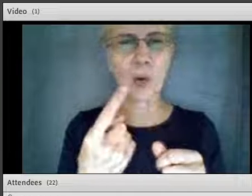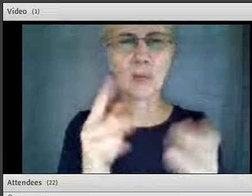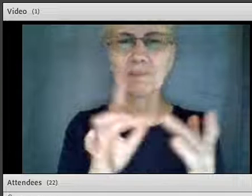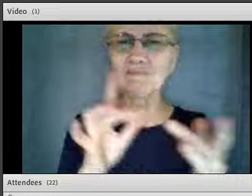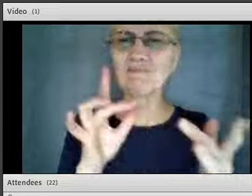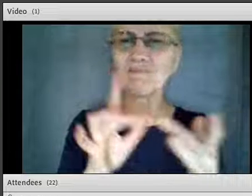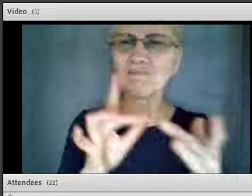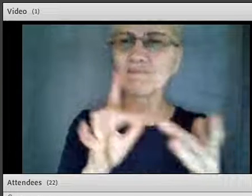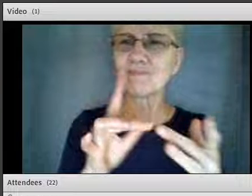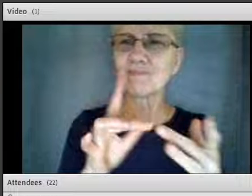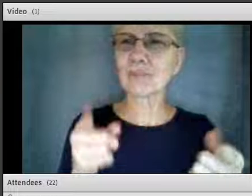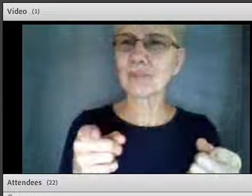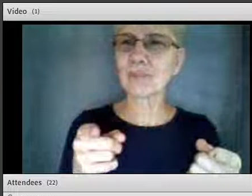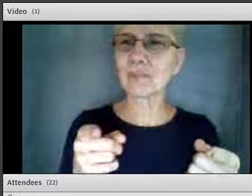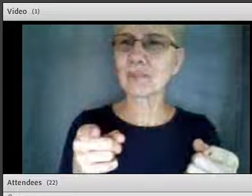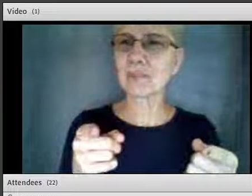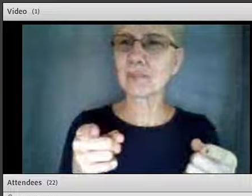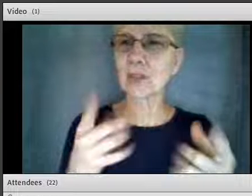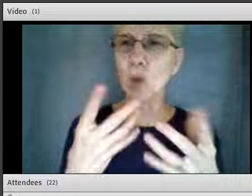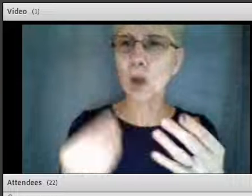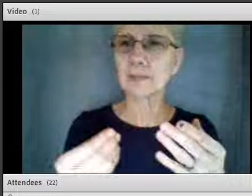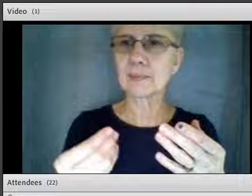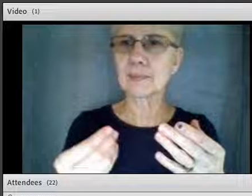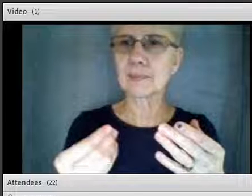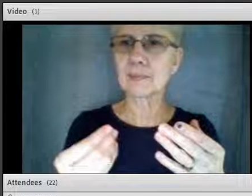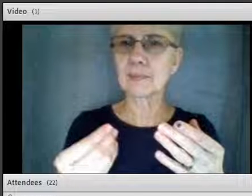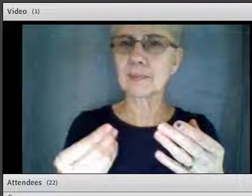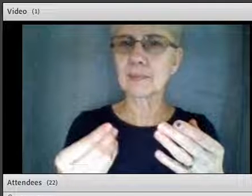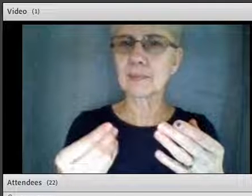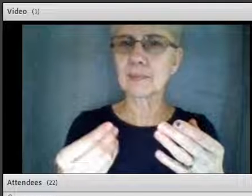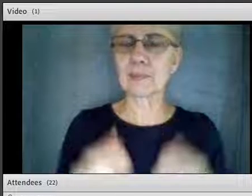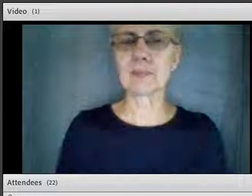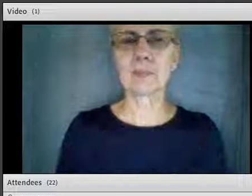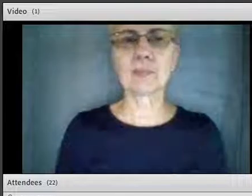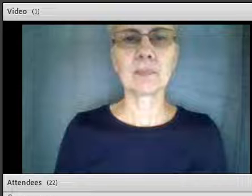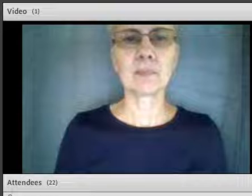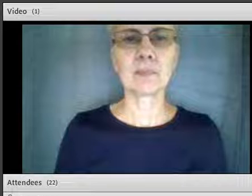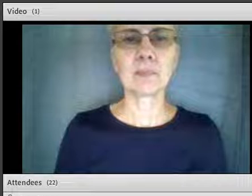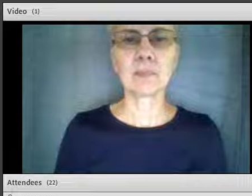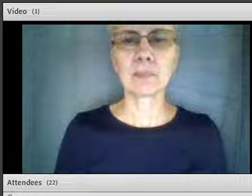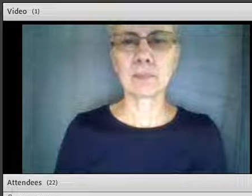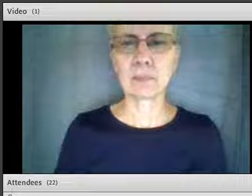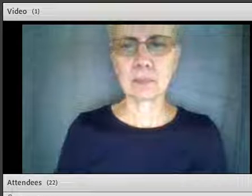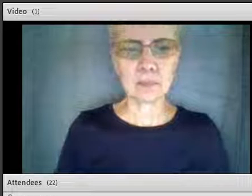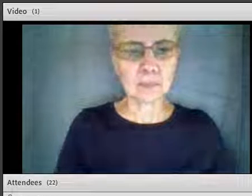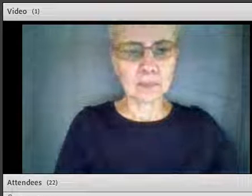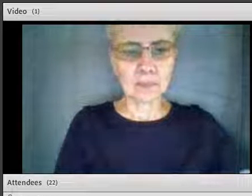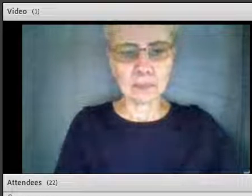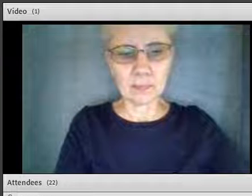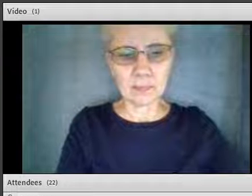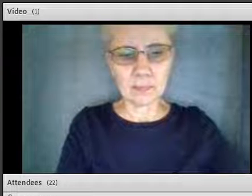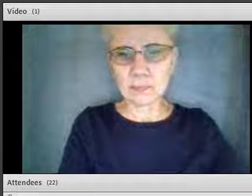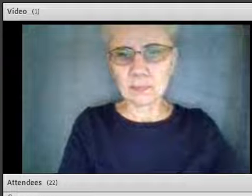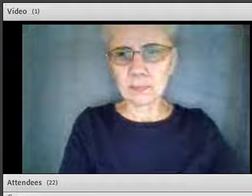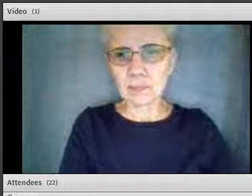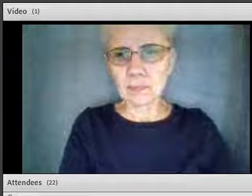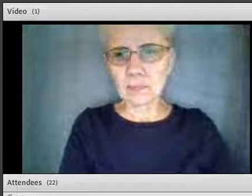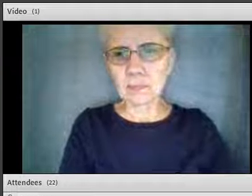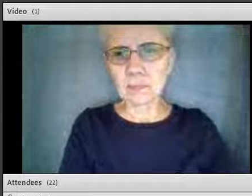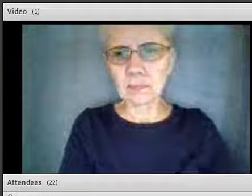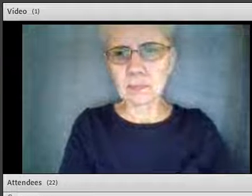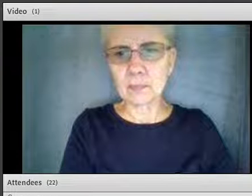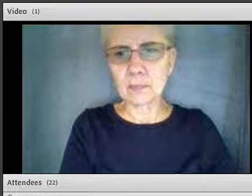your mobile device. And you can also look at having bigger buttons so you can change sort of the look a little bit, make sure they